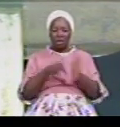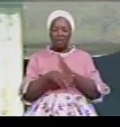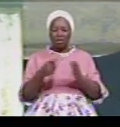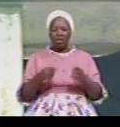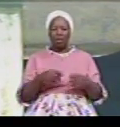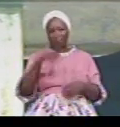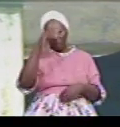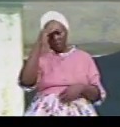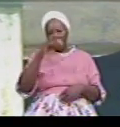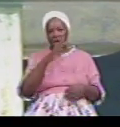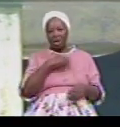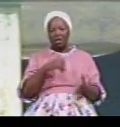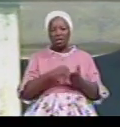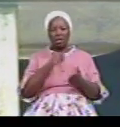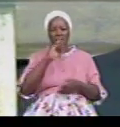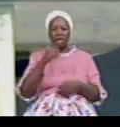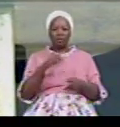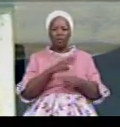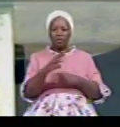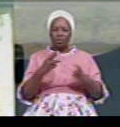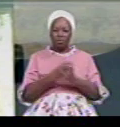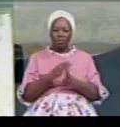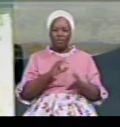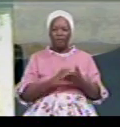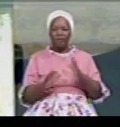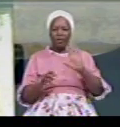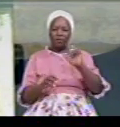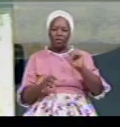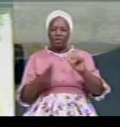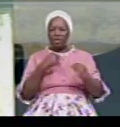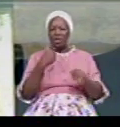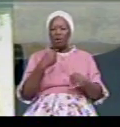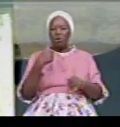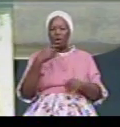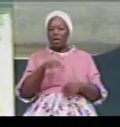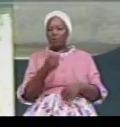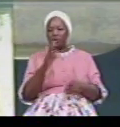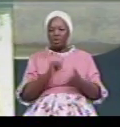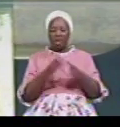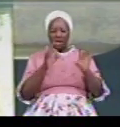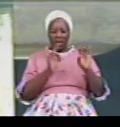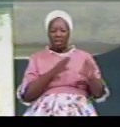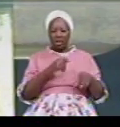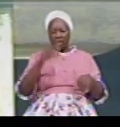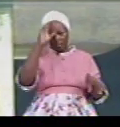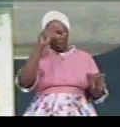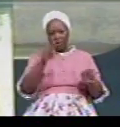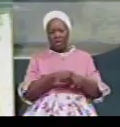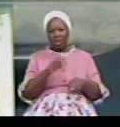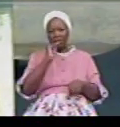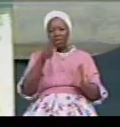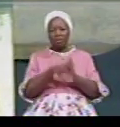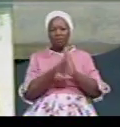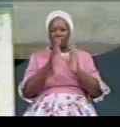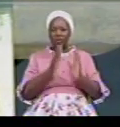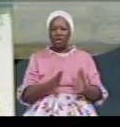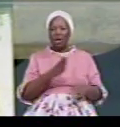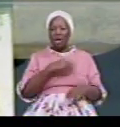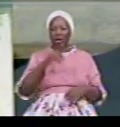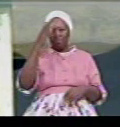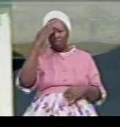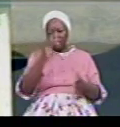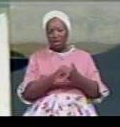15, whosoever hateth his brother is a murderer. And ye know that no